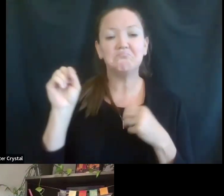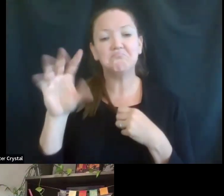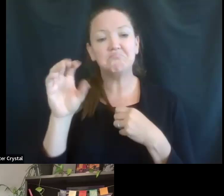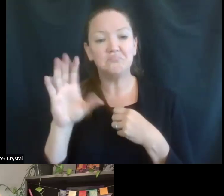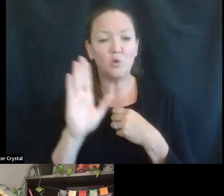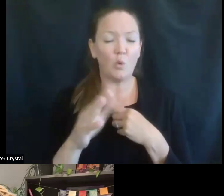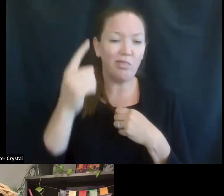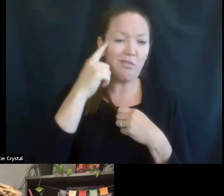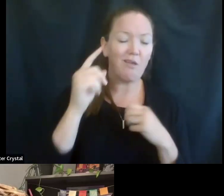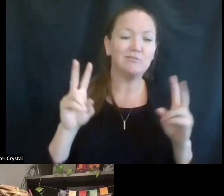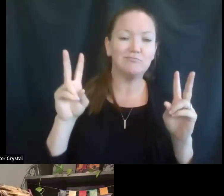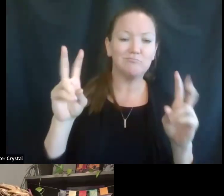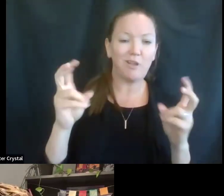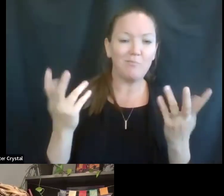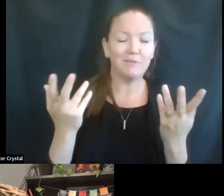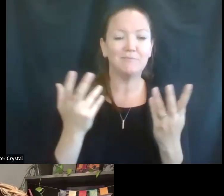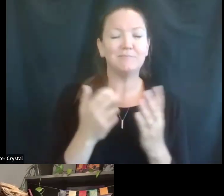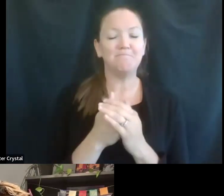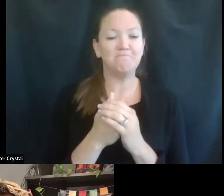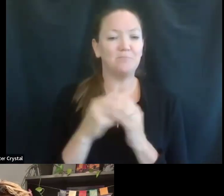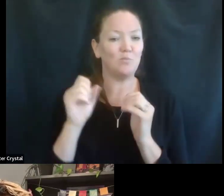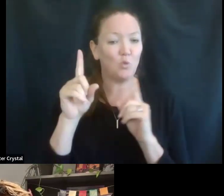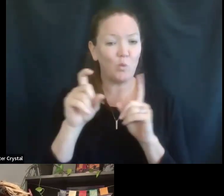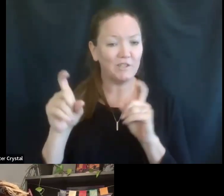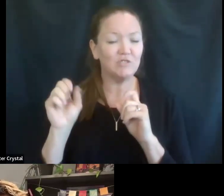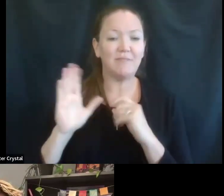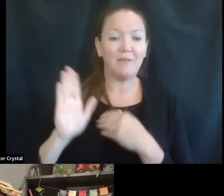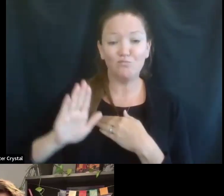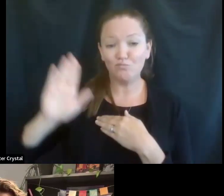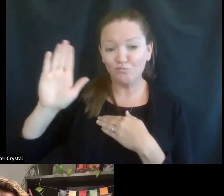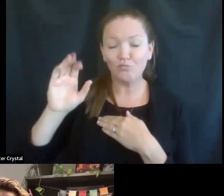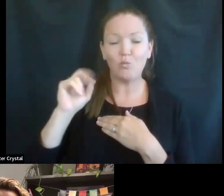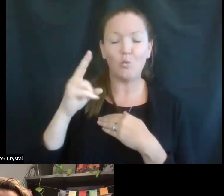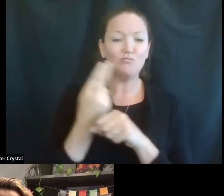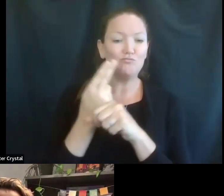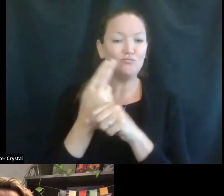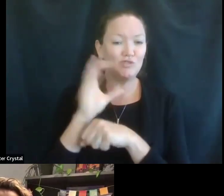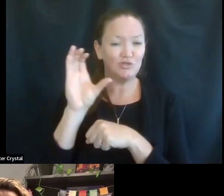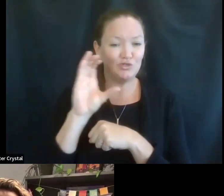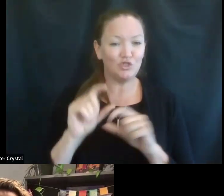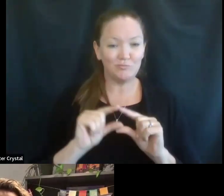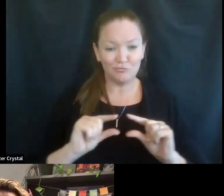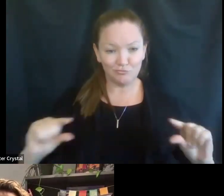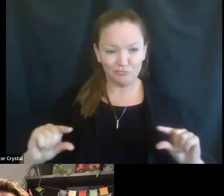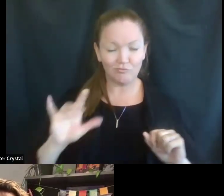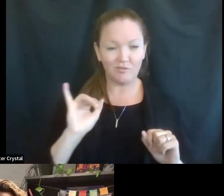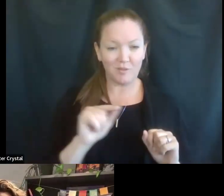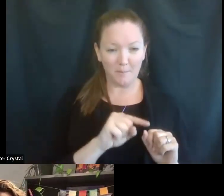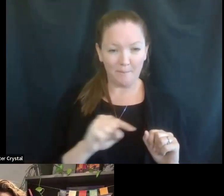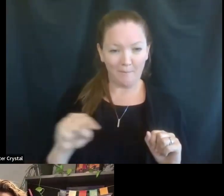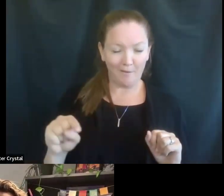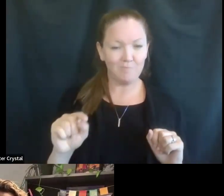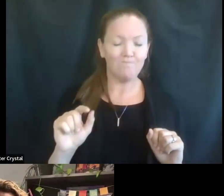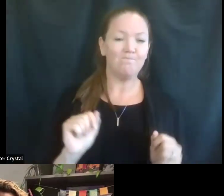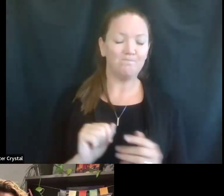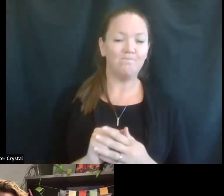any questions, you know, feel free to raise your hand. Use the Zoom toolbar located on the bottom, and we